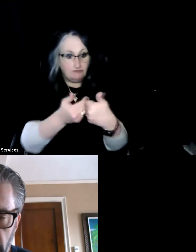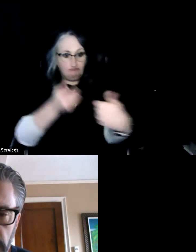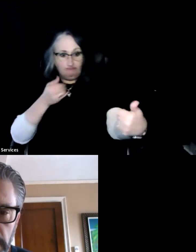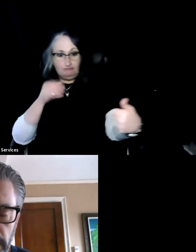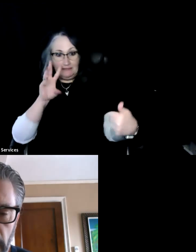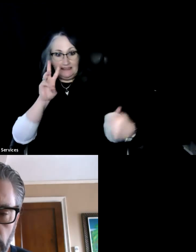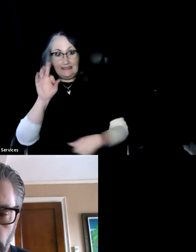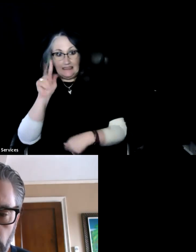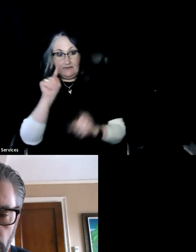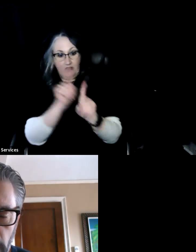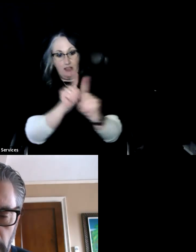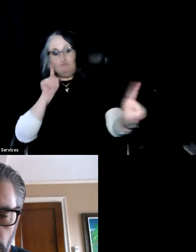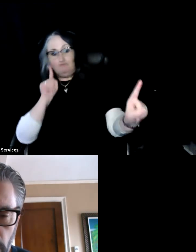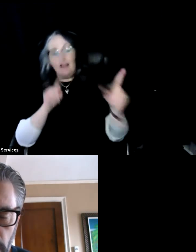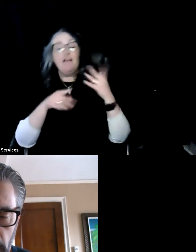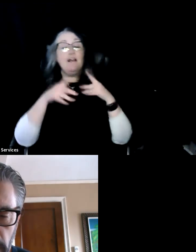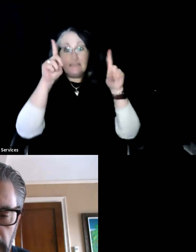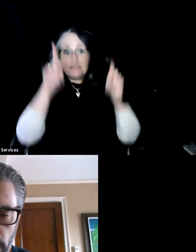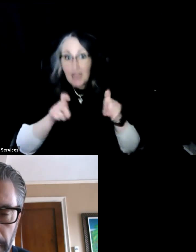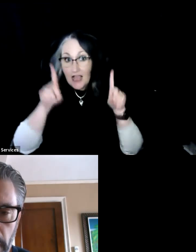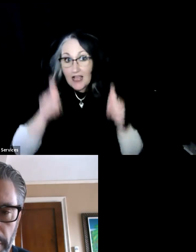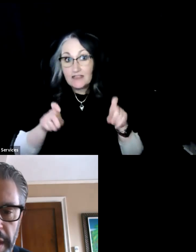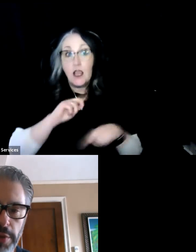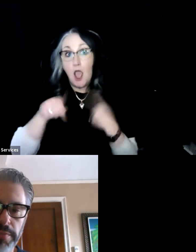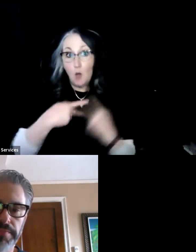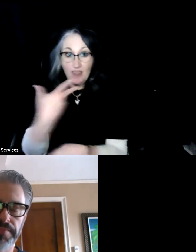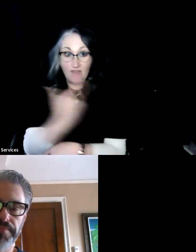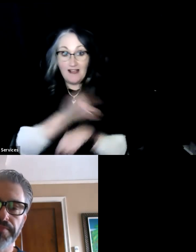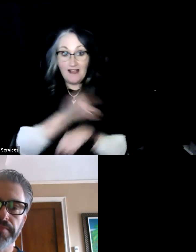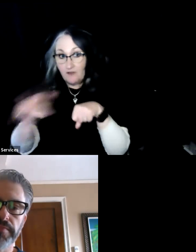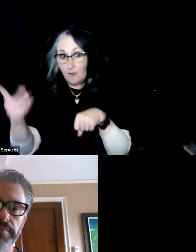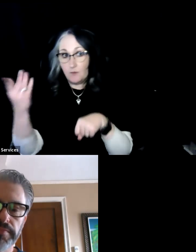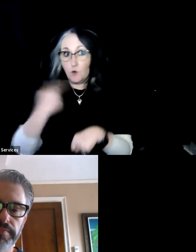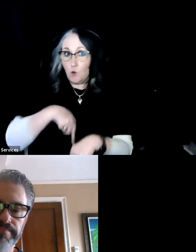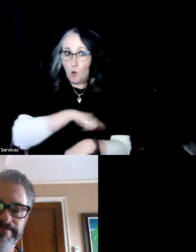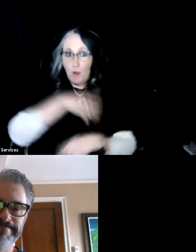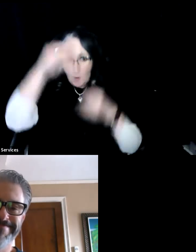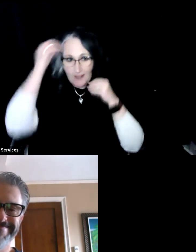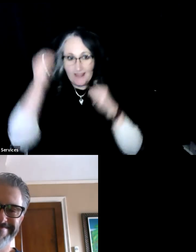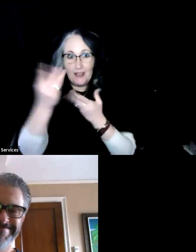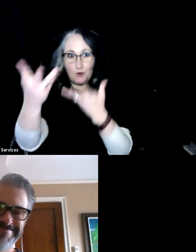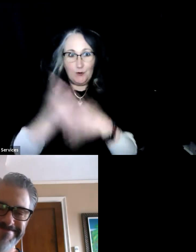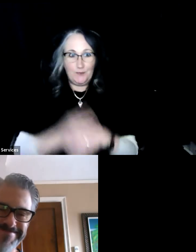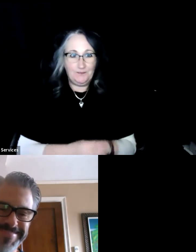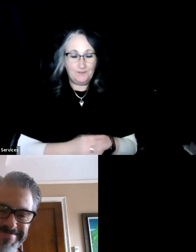soon as the vaccine's available, we will let everyone know. Thank you. Thank you, Commissioner.